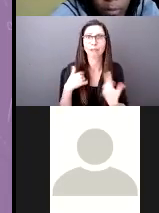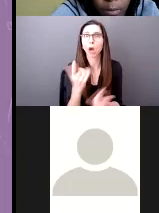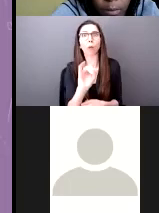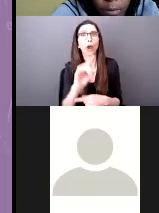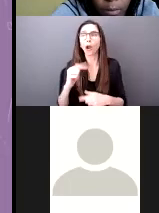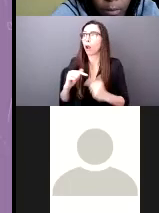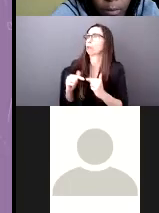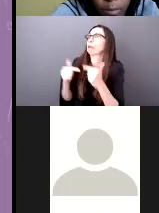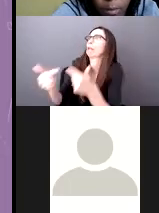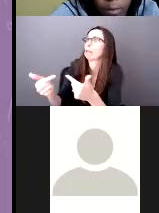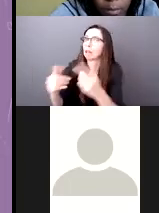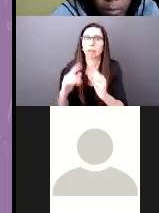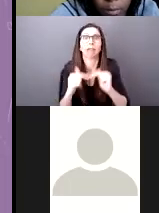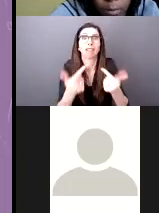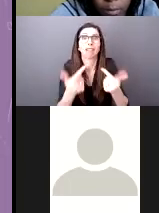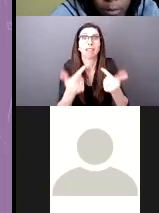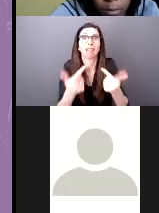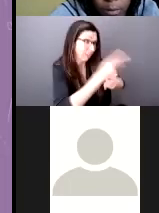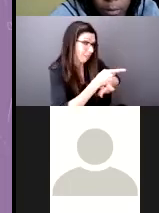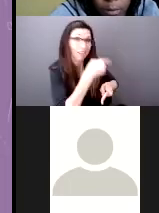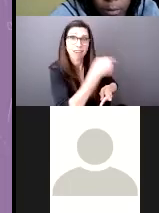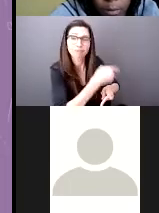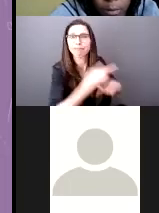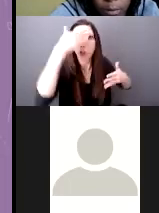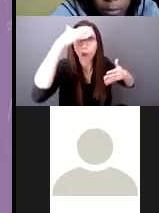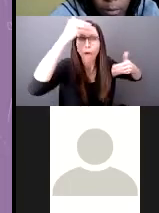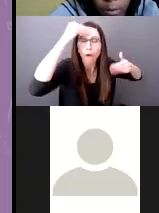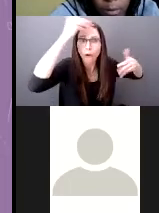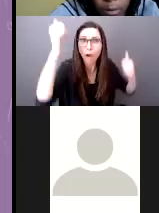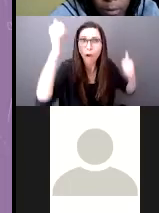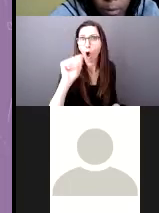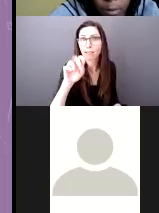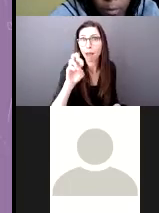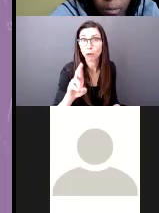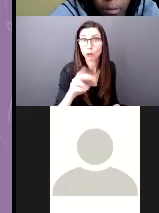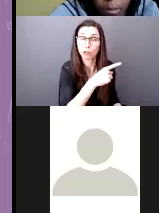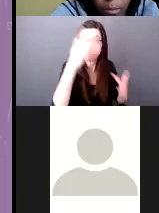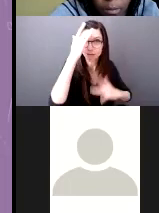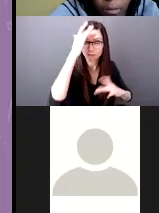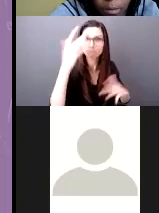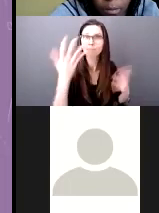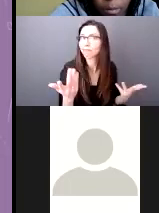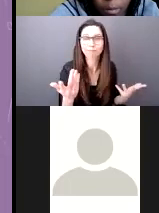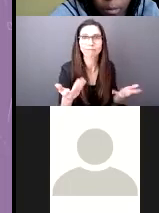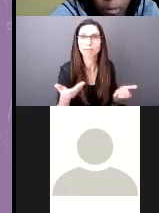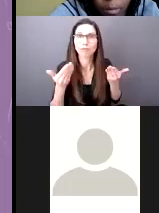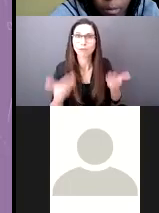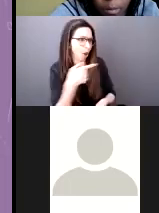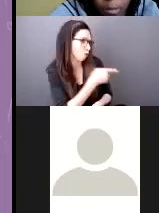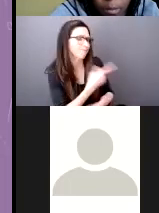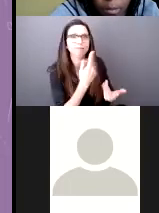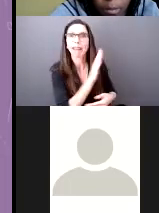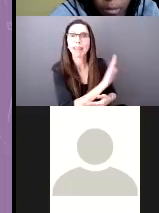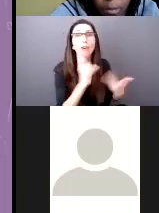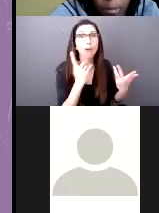somebody that has Alzheimer's disease, and now they can no longer attend the adult day program, or maybe the adult